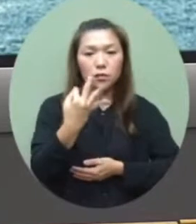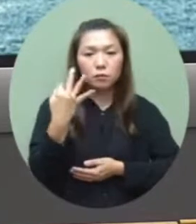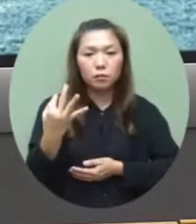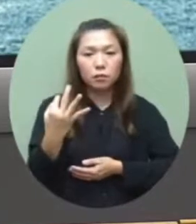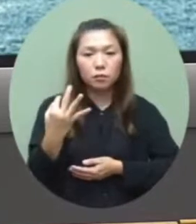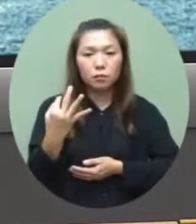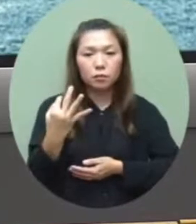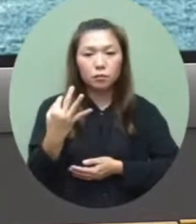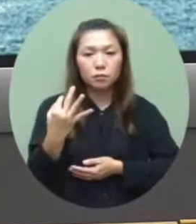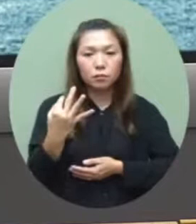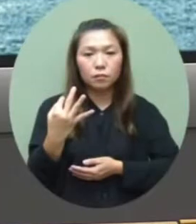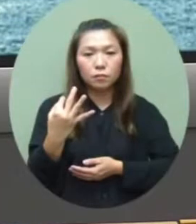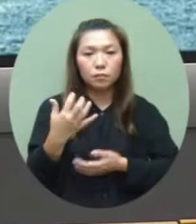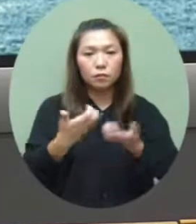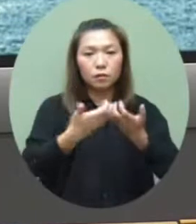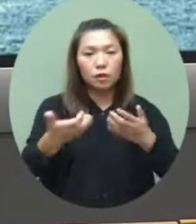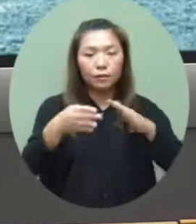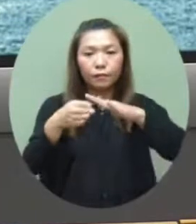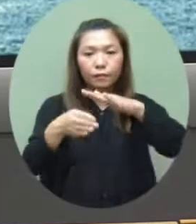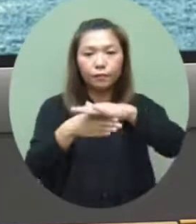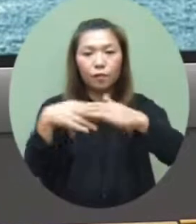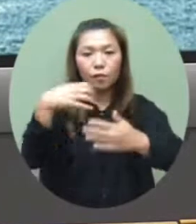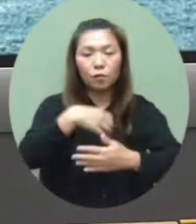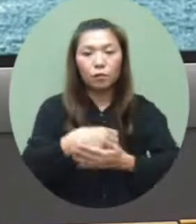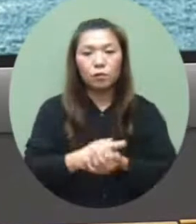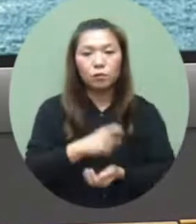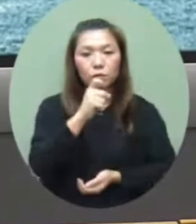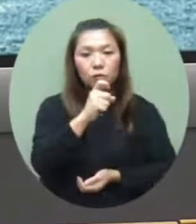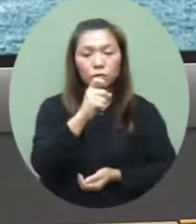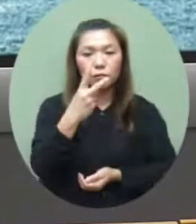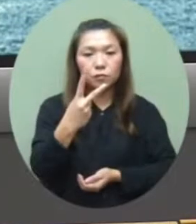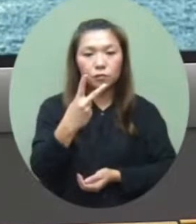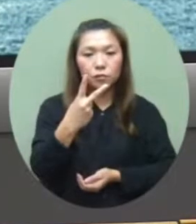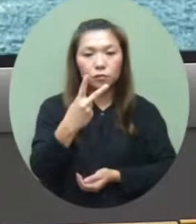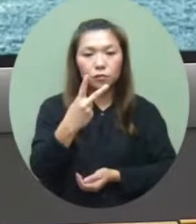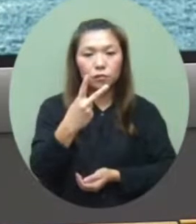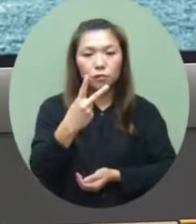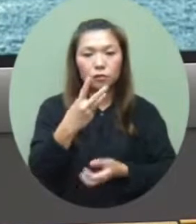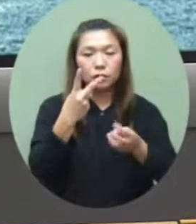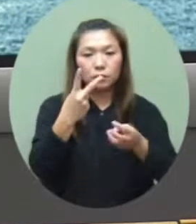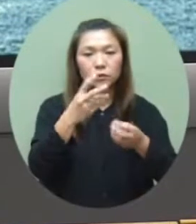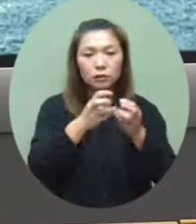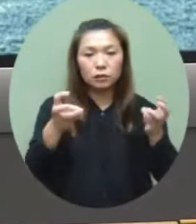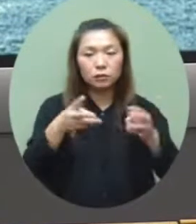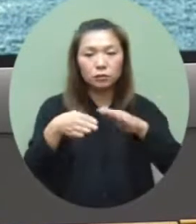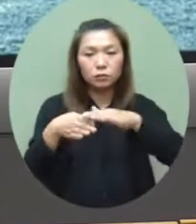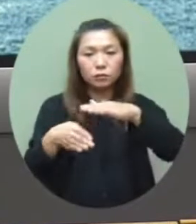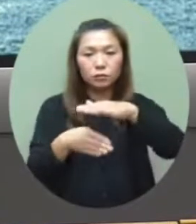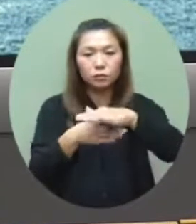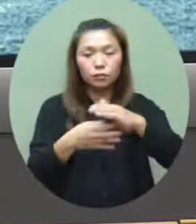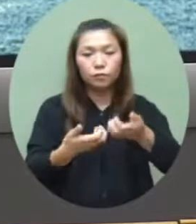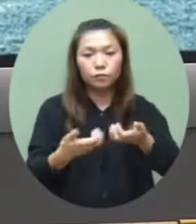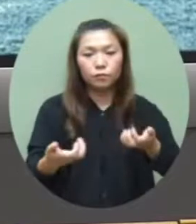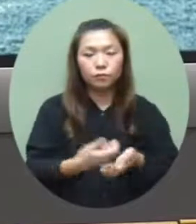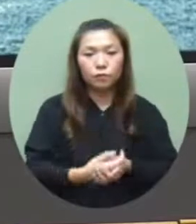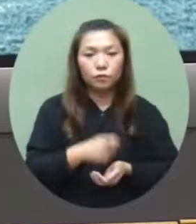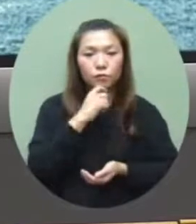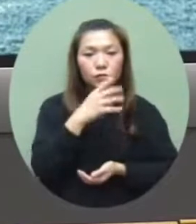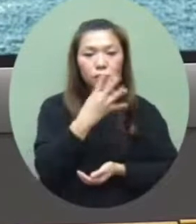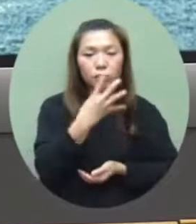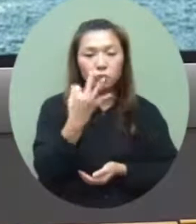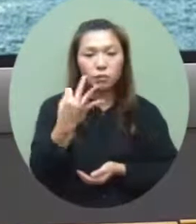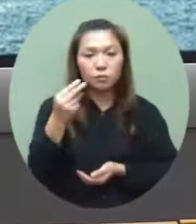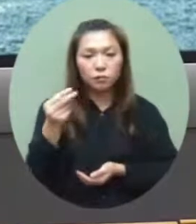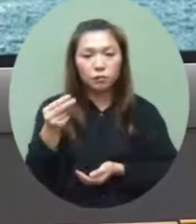them, of which 433 are now in isolation wards, 92 of them are in second-tier isolation